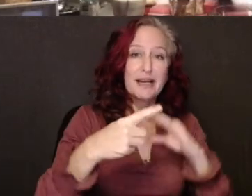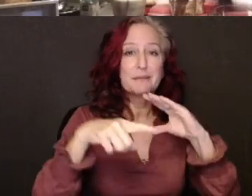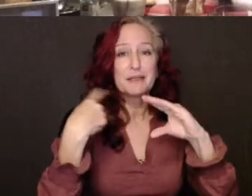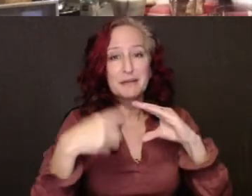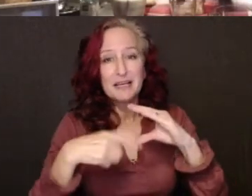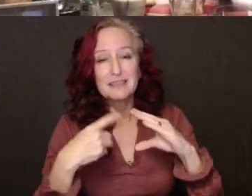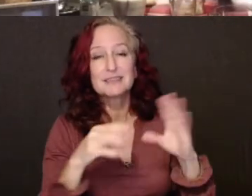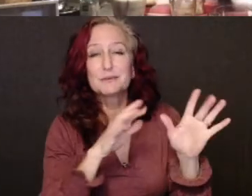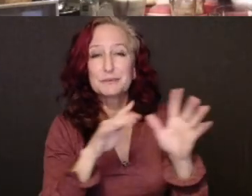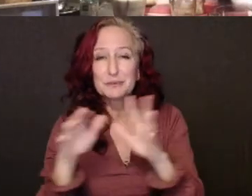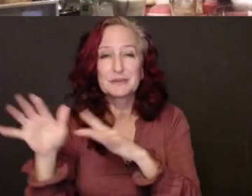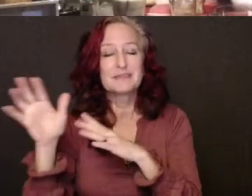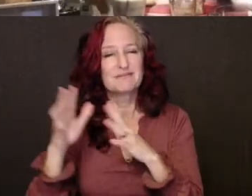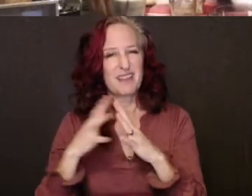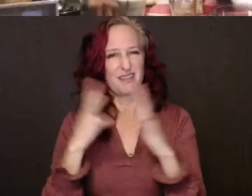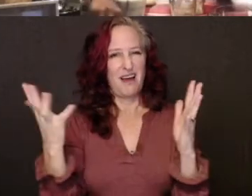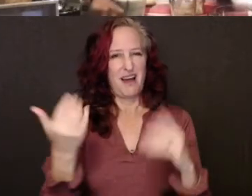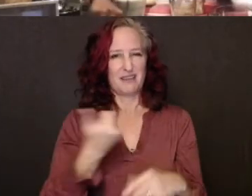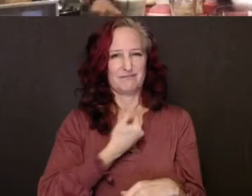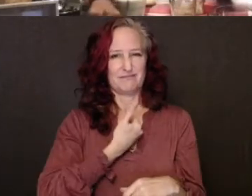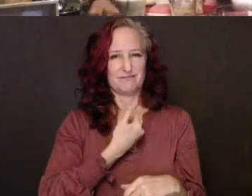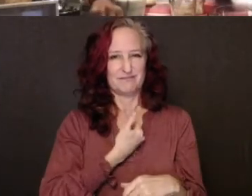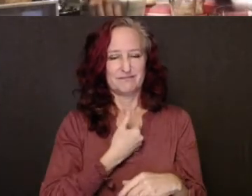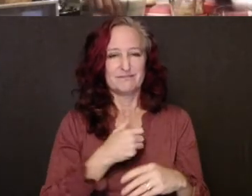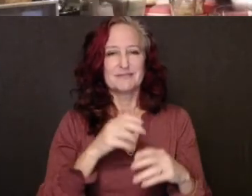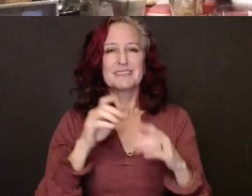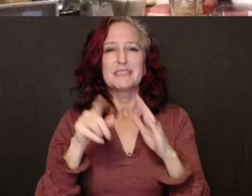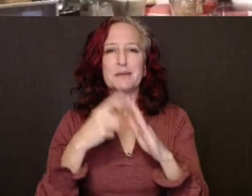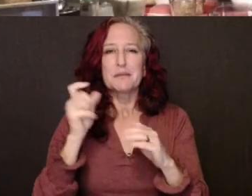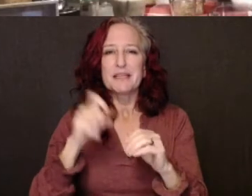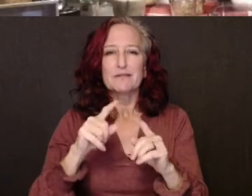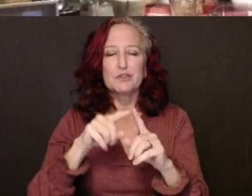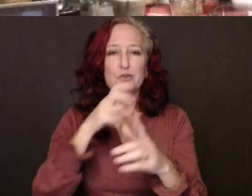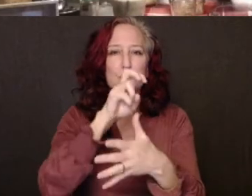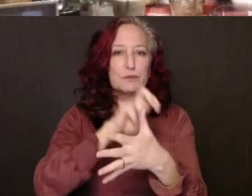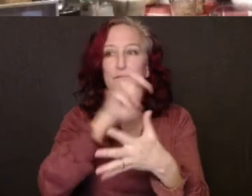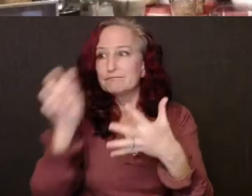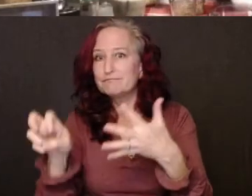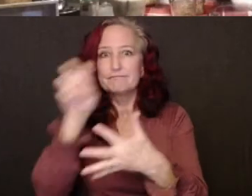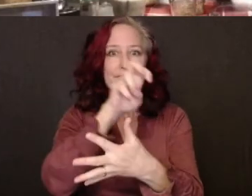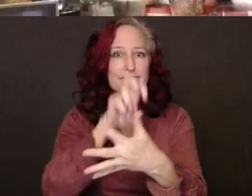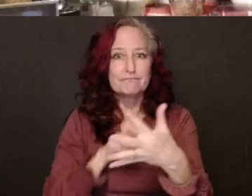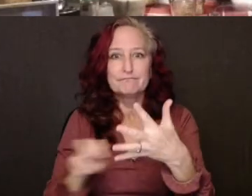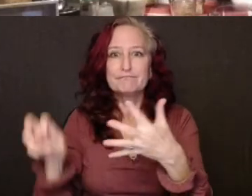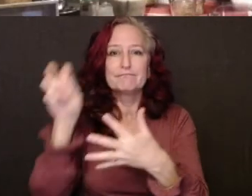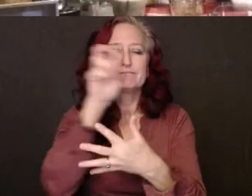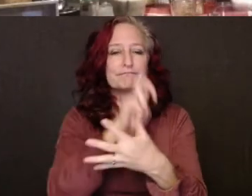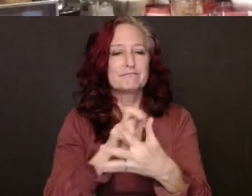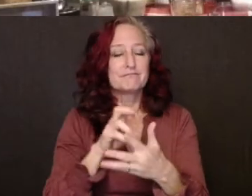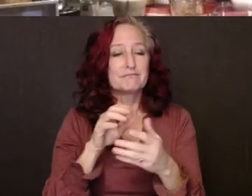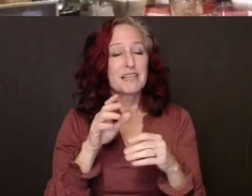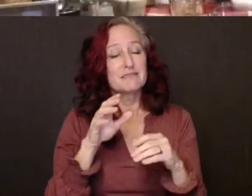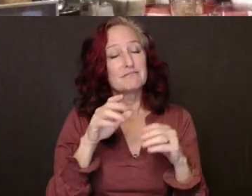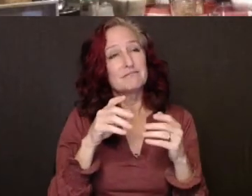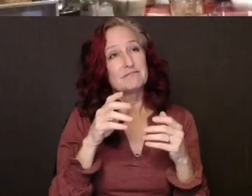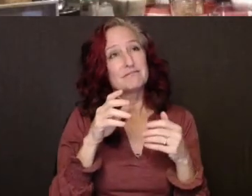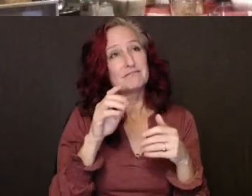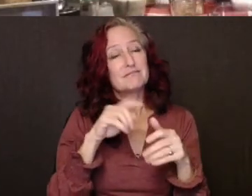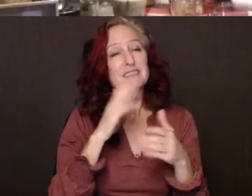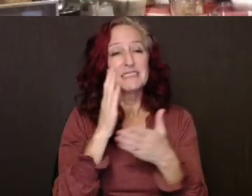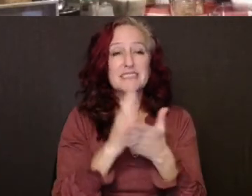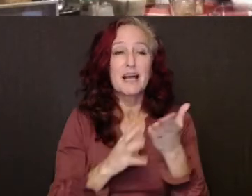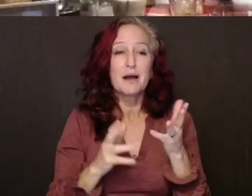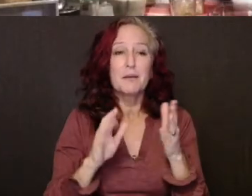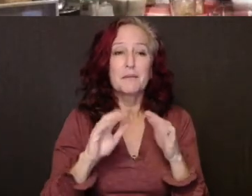by myself. Is that good or bad? Right, from like cleaning and just